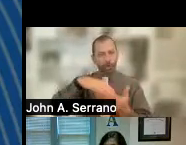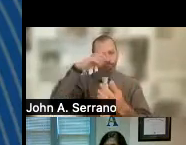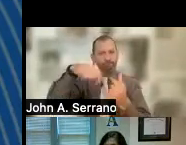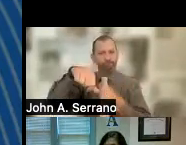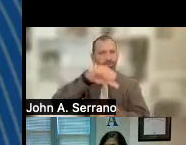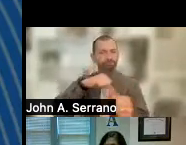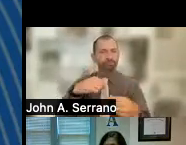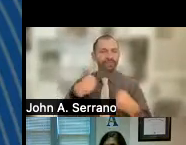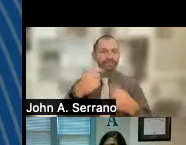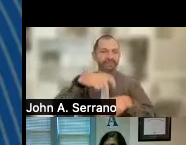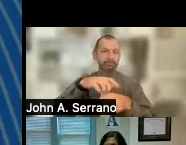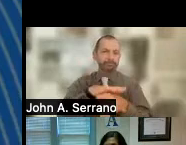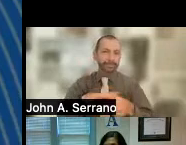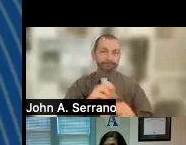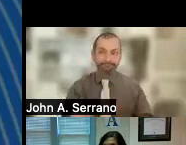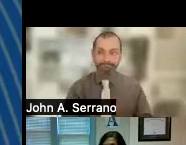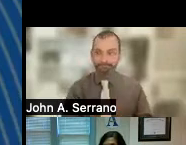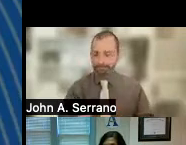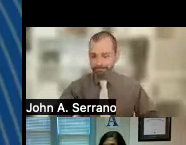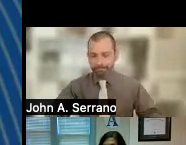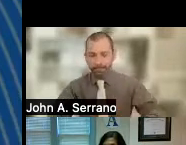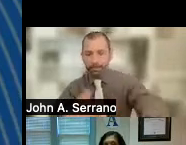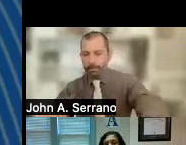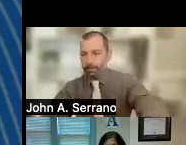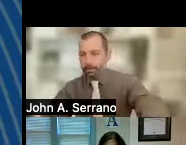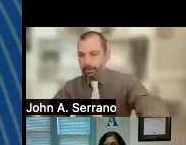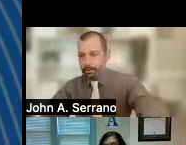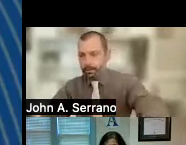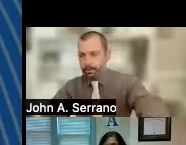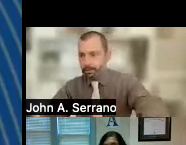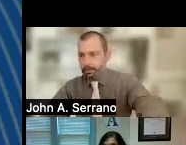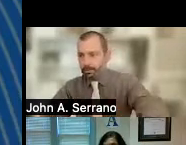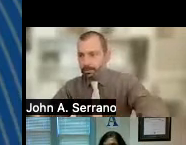changes? And I'm curious if we can all learn from each other related to that.